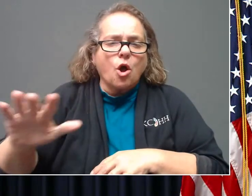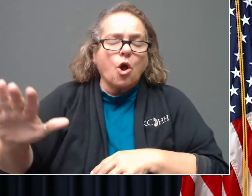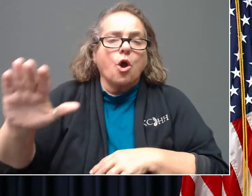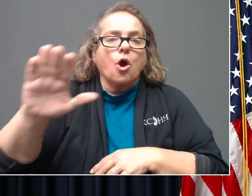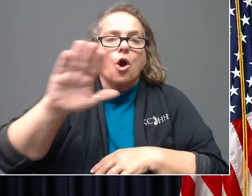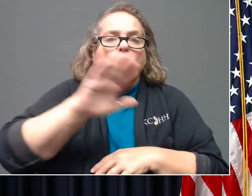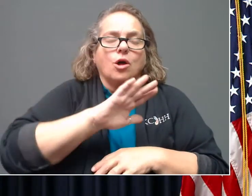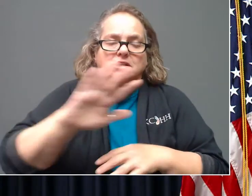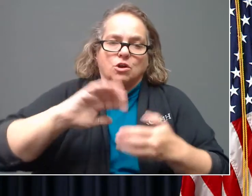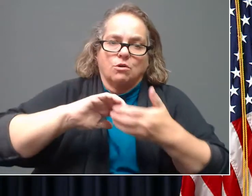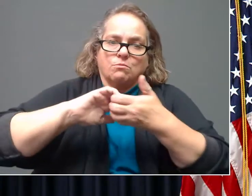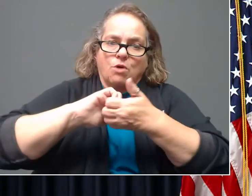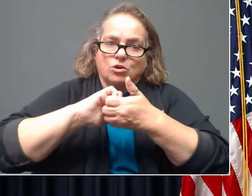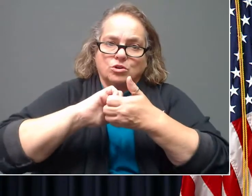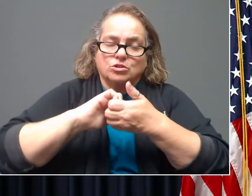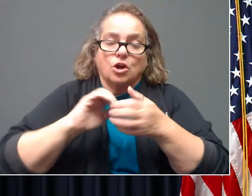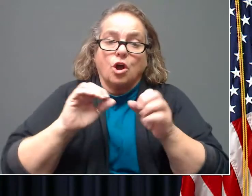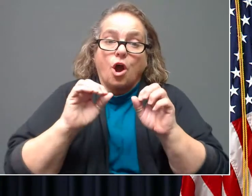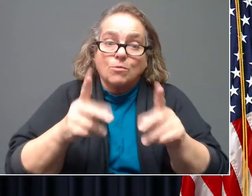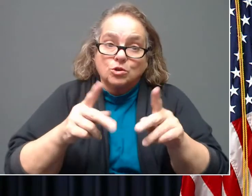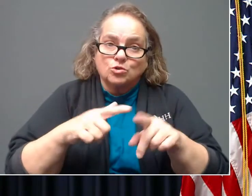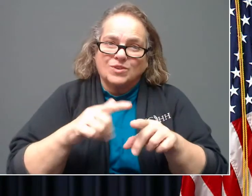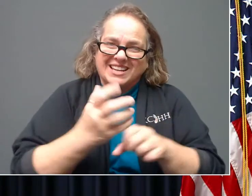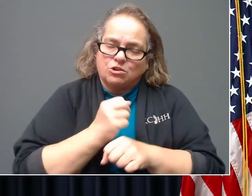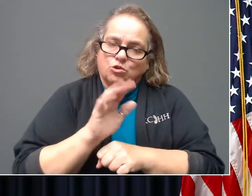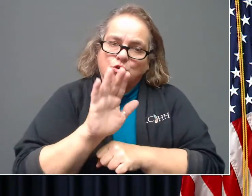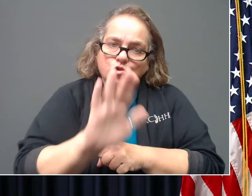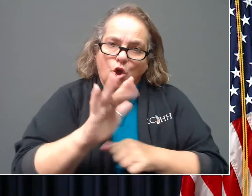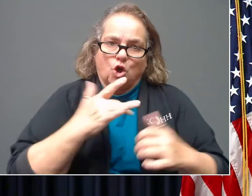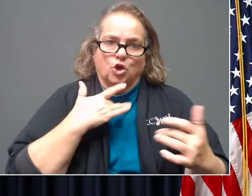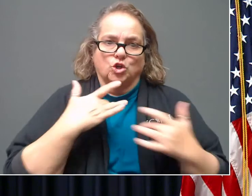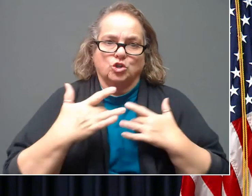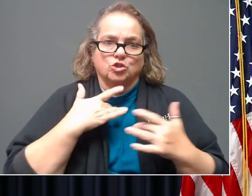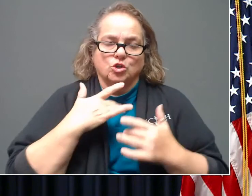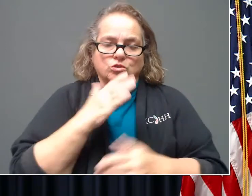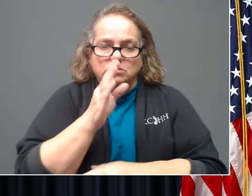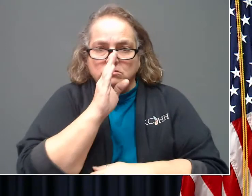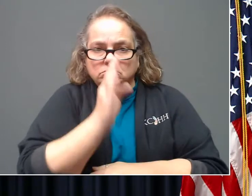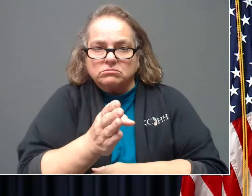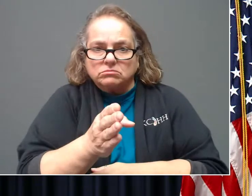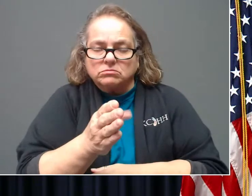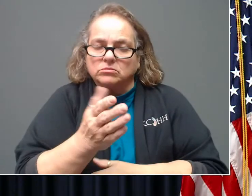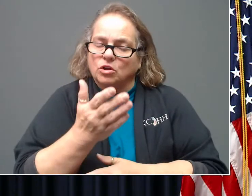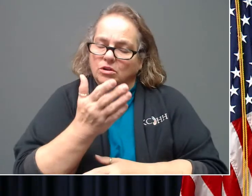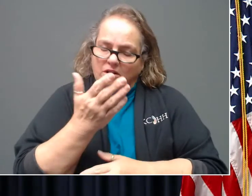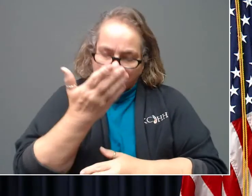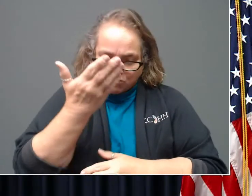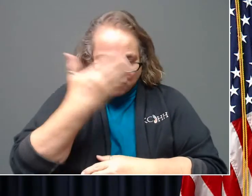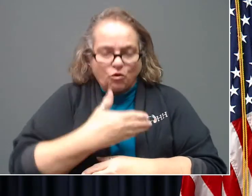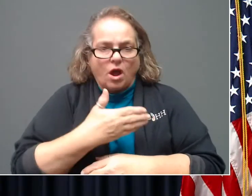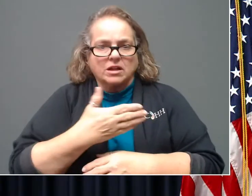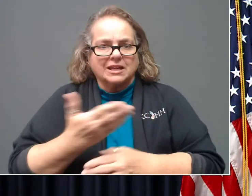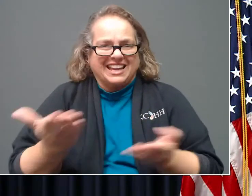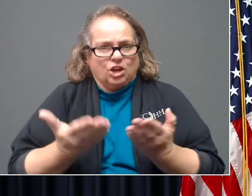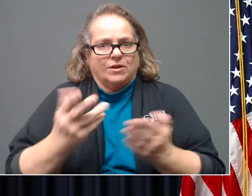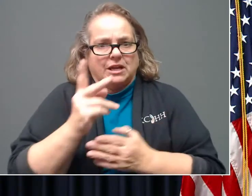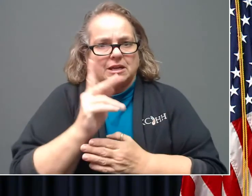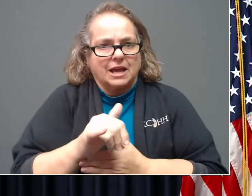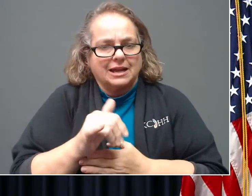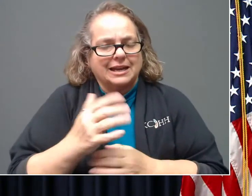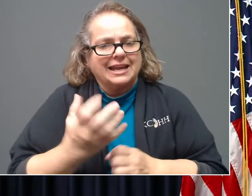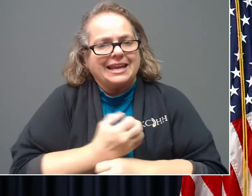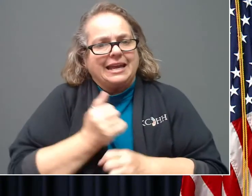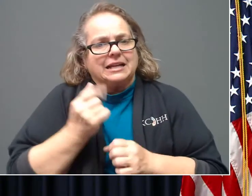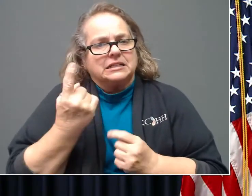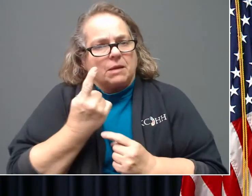a chance to get your concerns front and center and to get something done about them, not just here, but at the